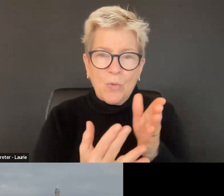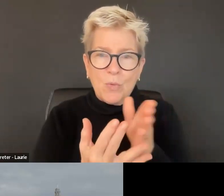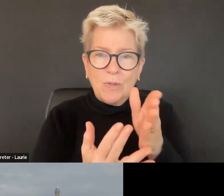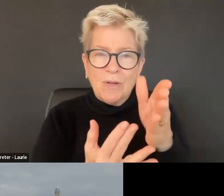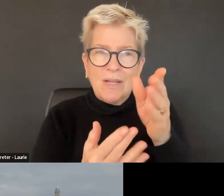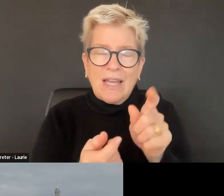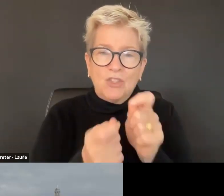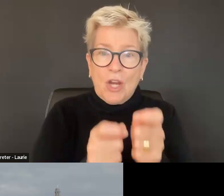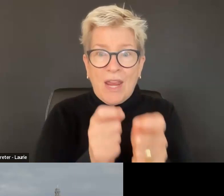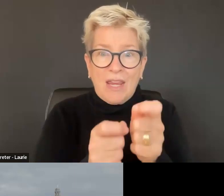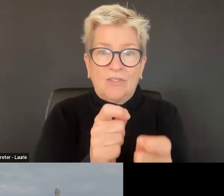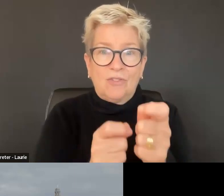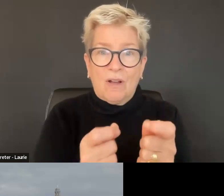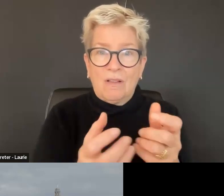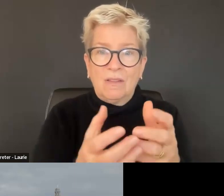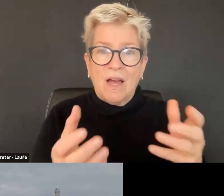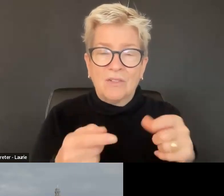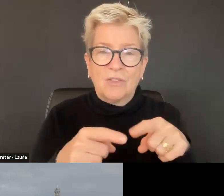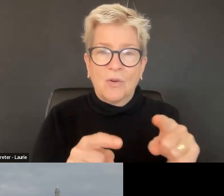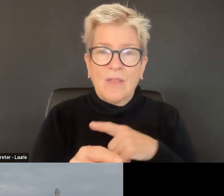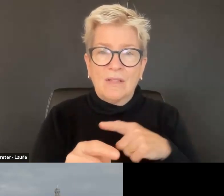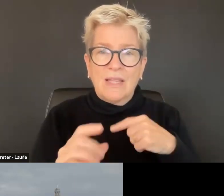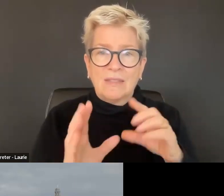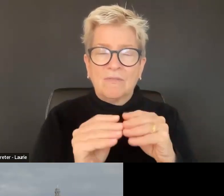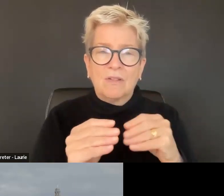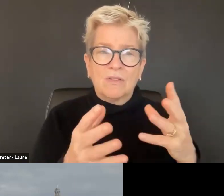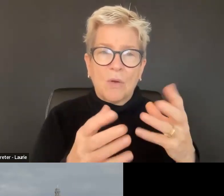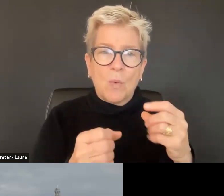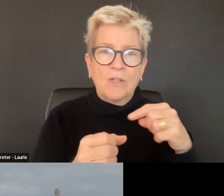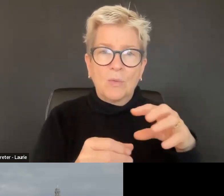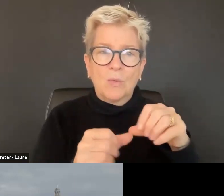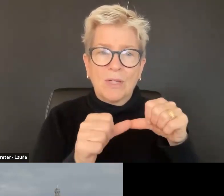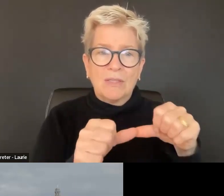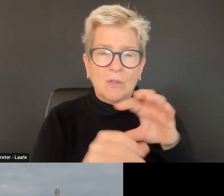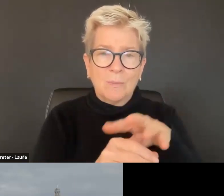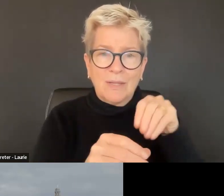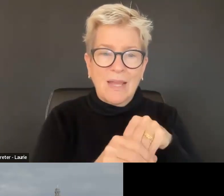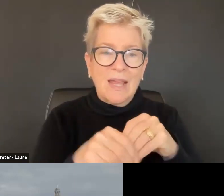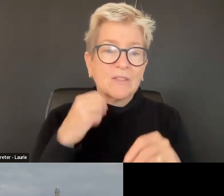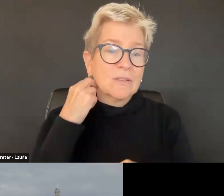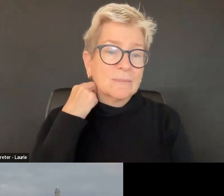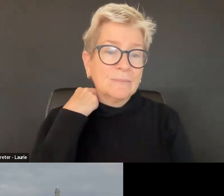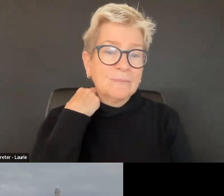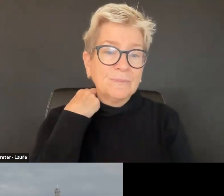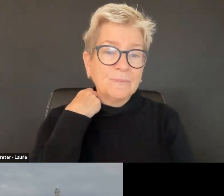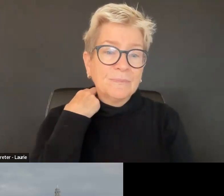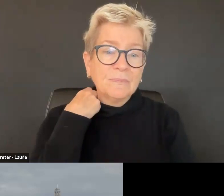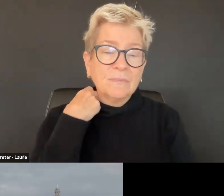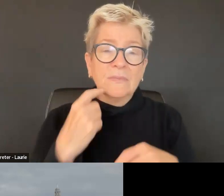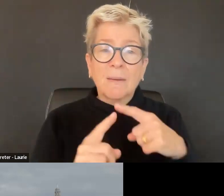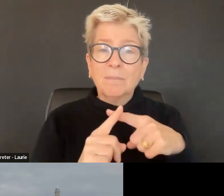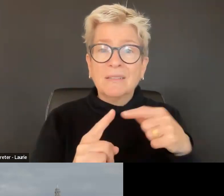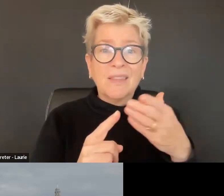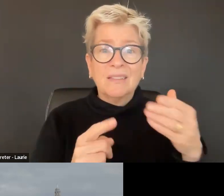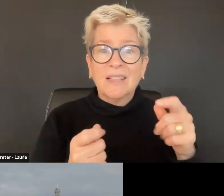dramatically during the legislative session. And so I really hope all of you continue to stay engaged. And things can always change. So if you